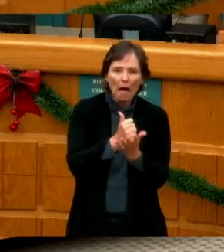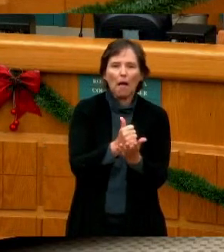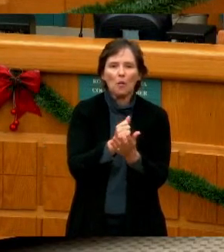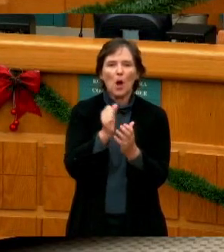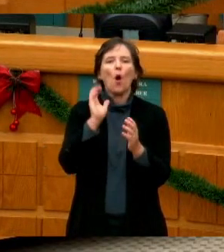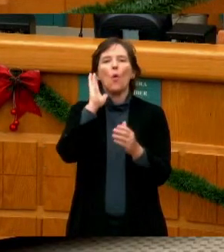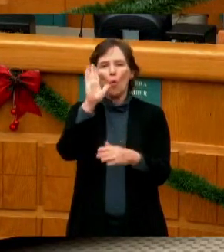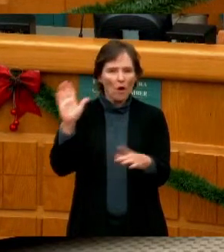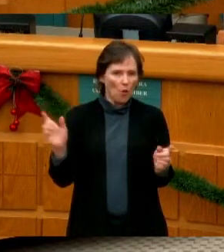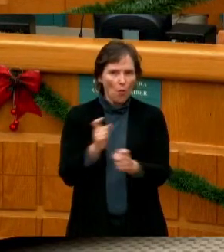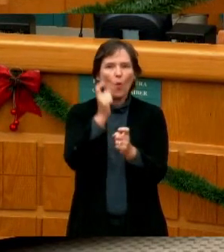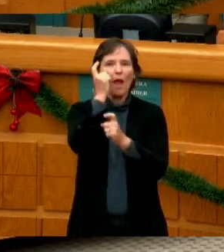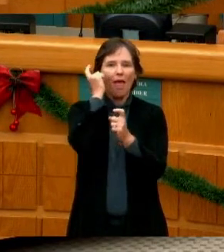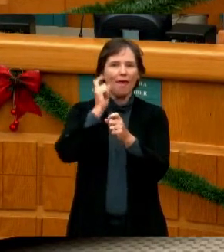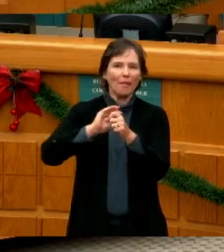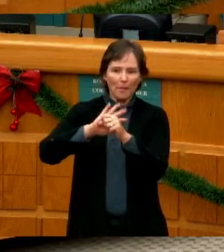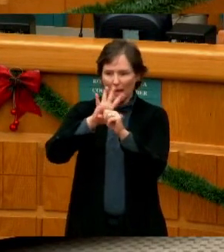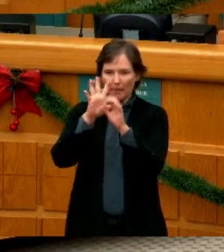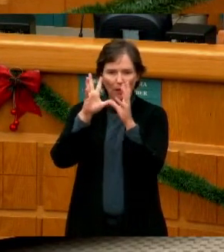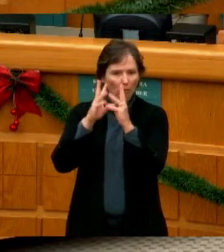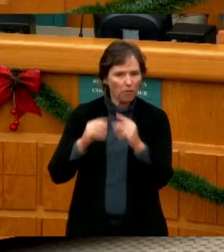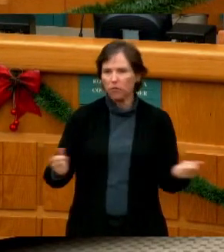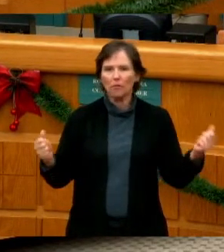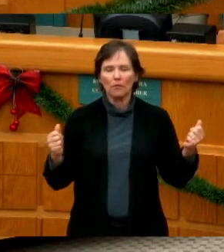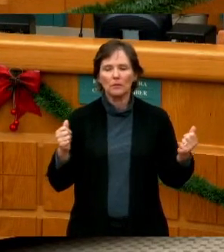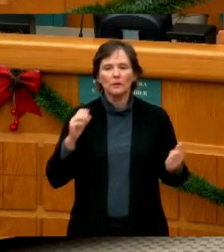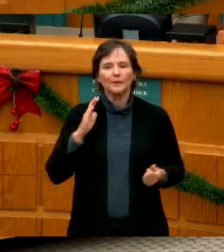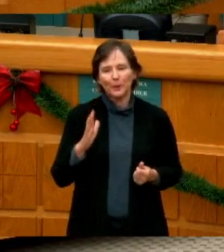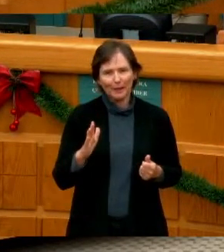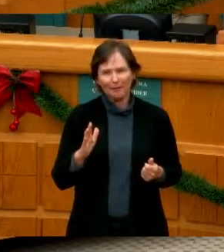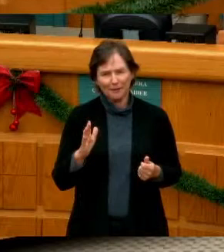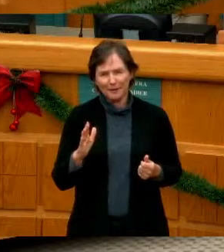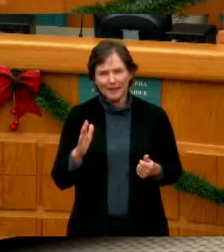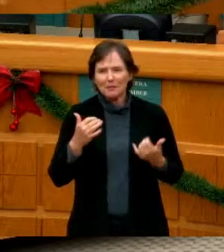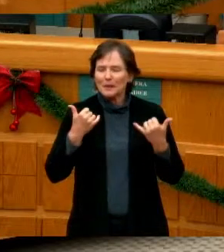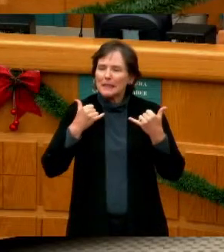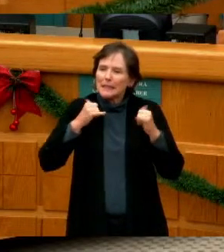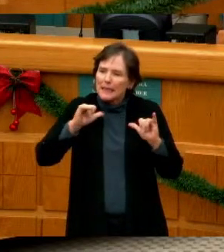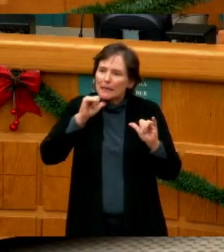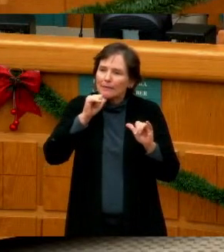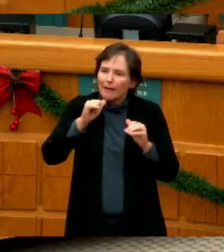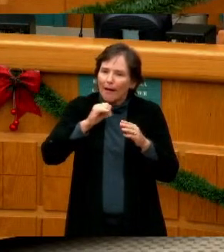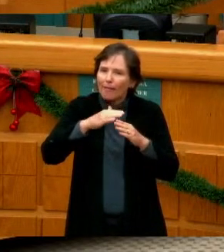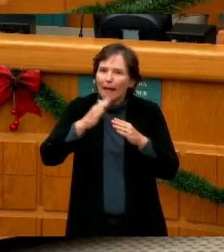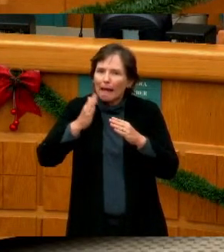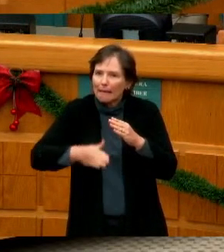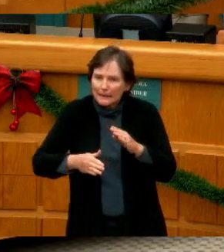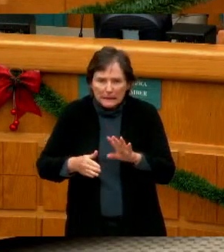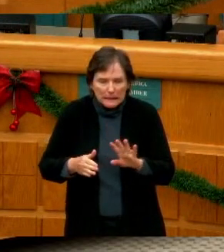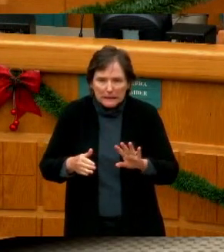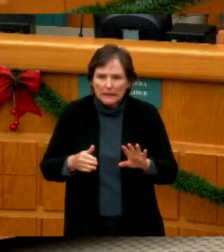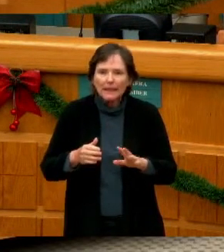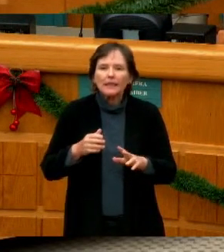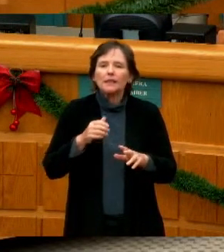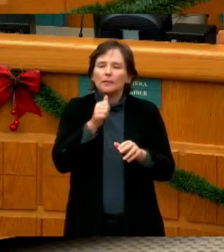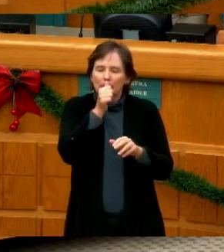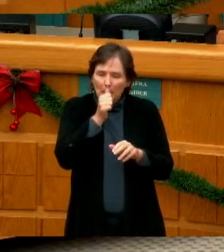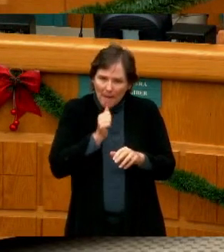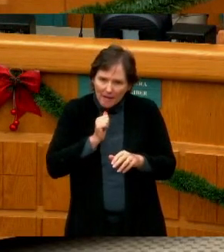And I don't know that we've rounded third yet, headed for home, but we're getting close. And so